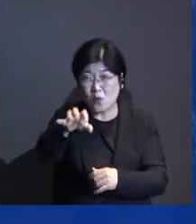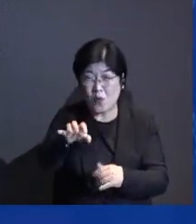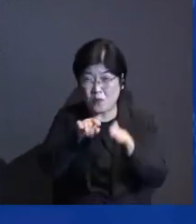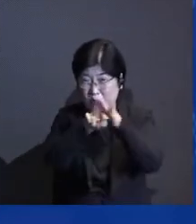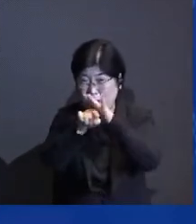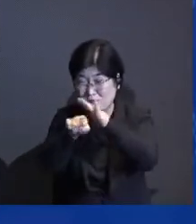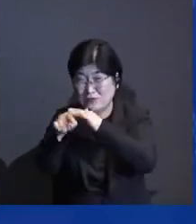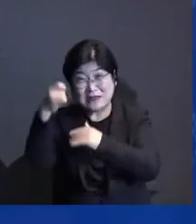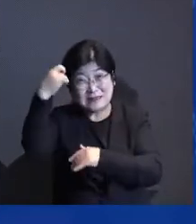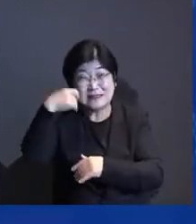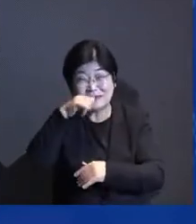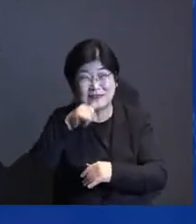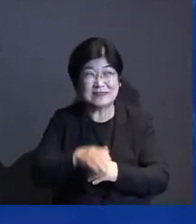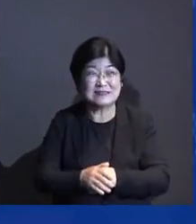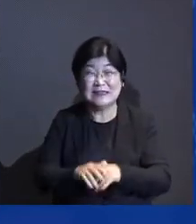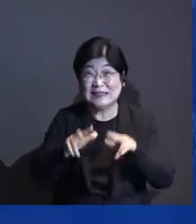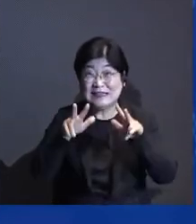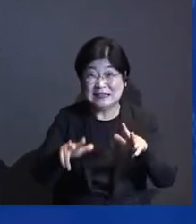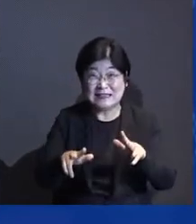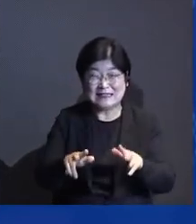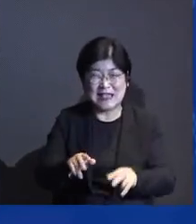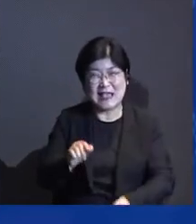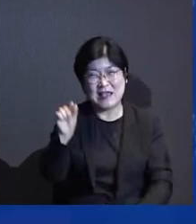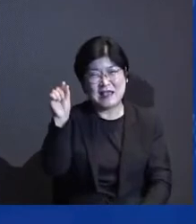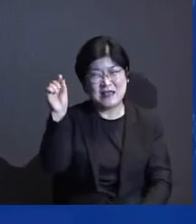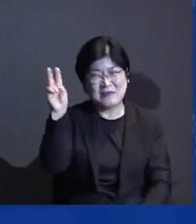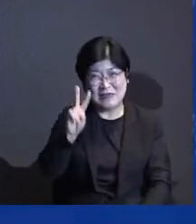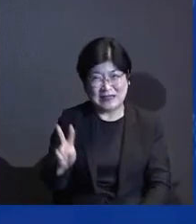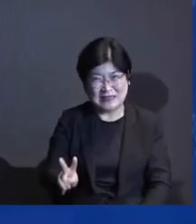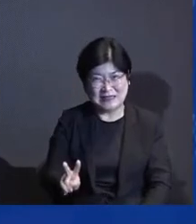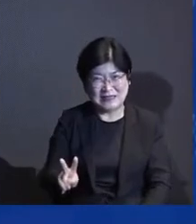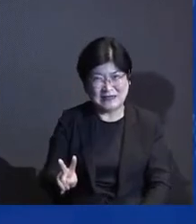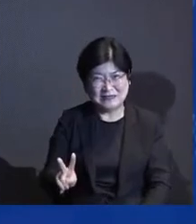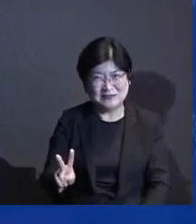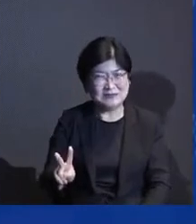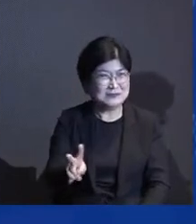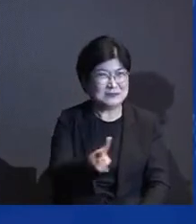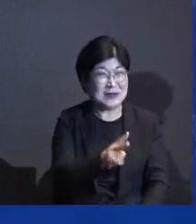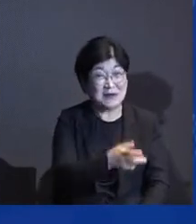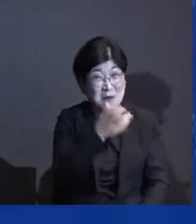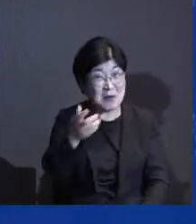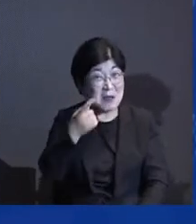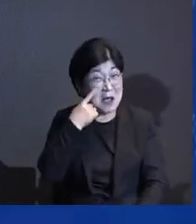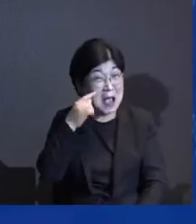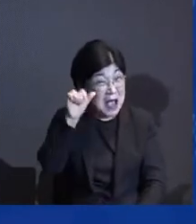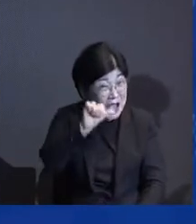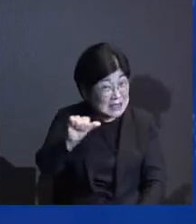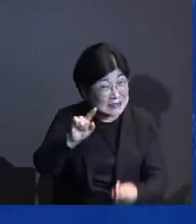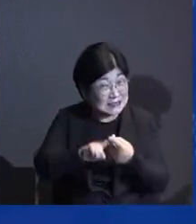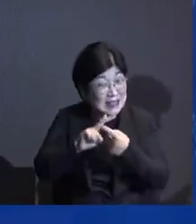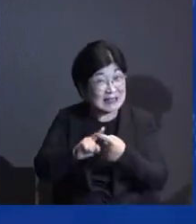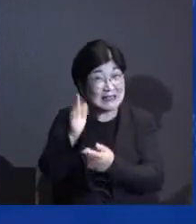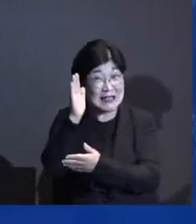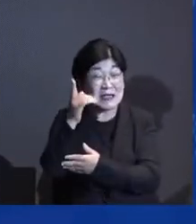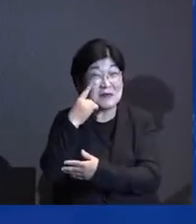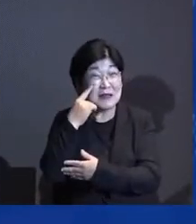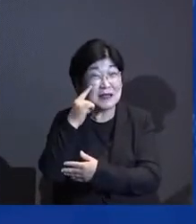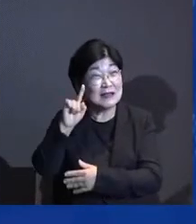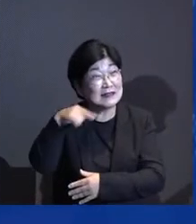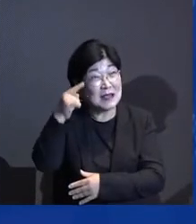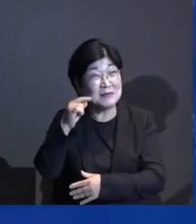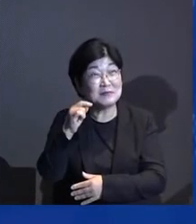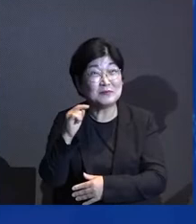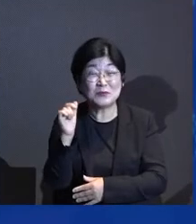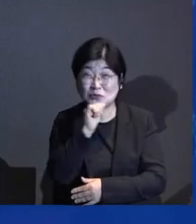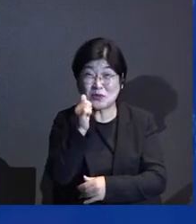move to Vietnam in Asia. And now I'd like to introduce to you our next speaker, who will be talking